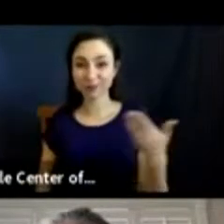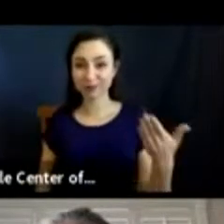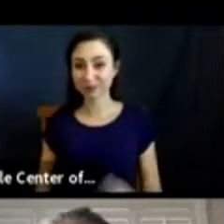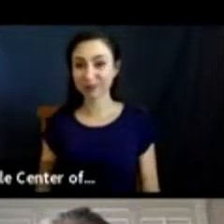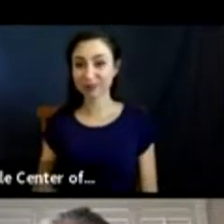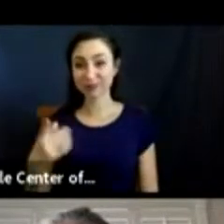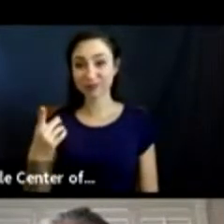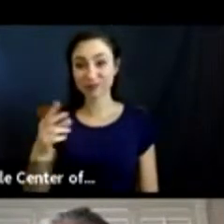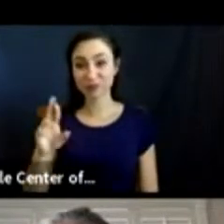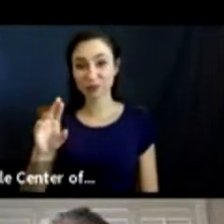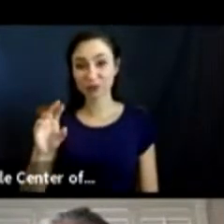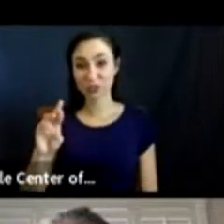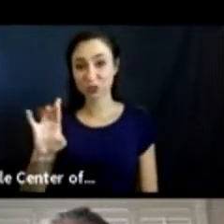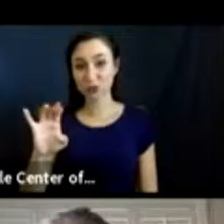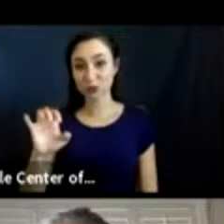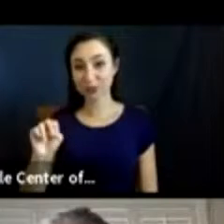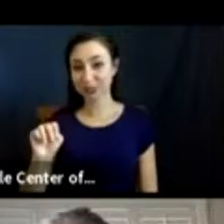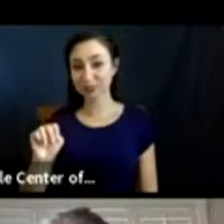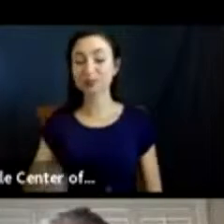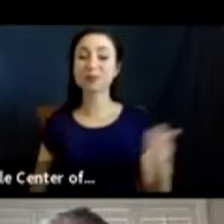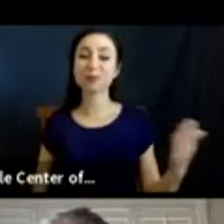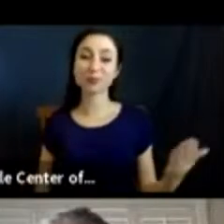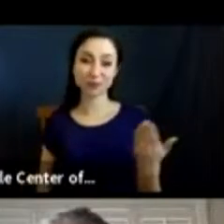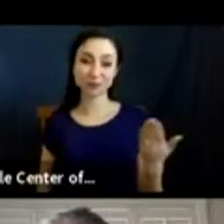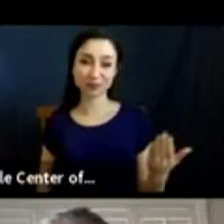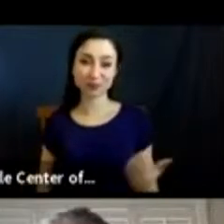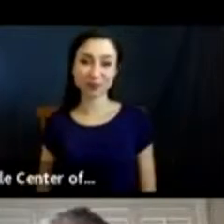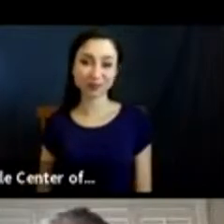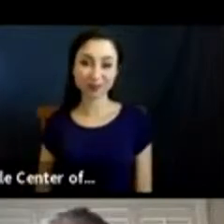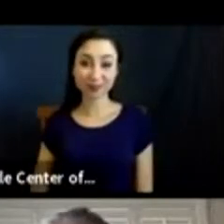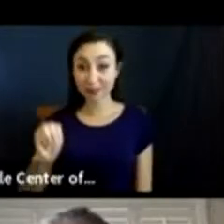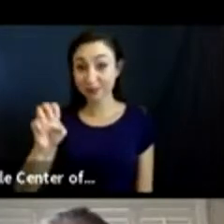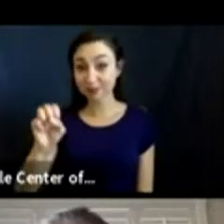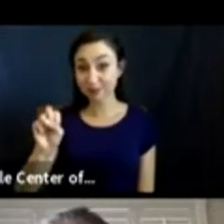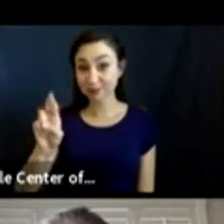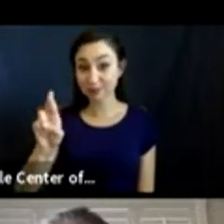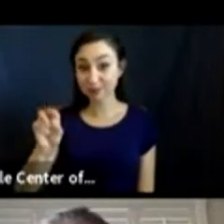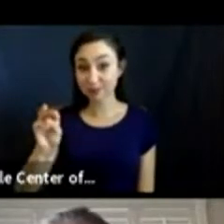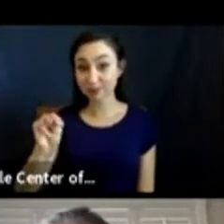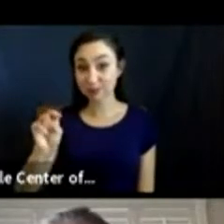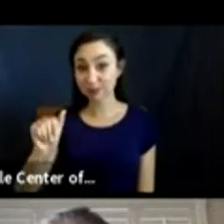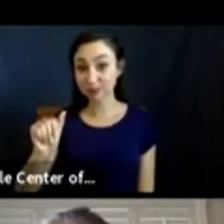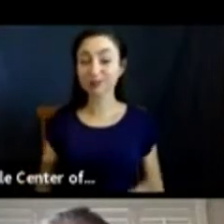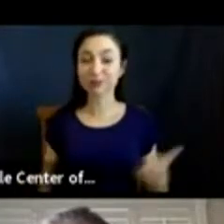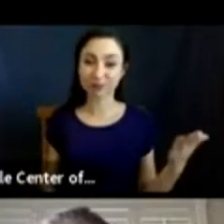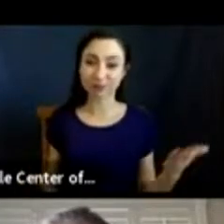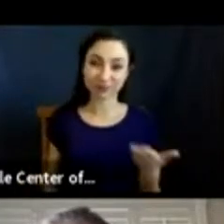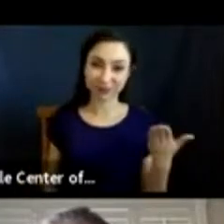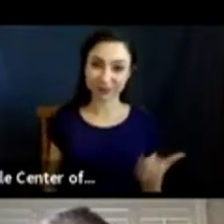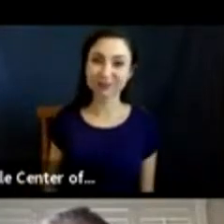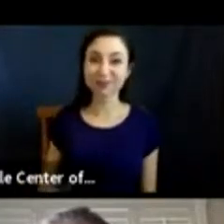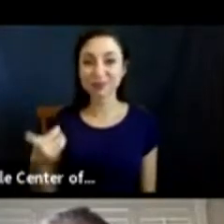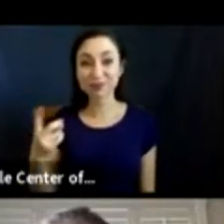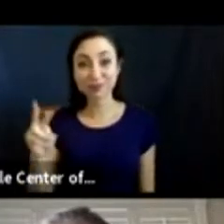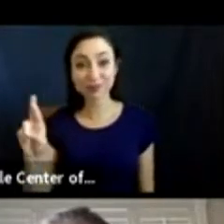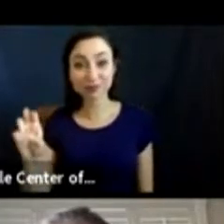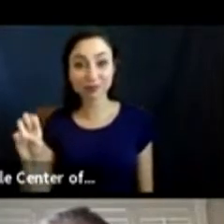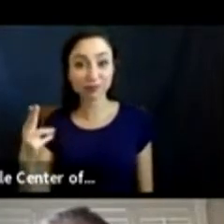O'Brien. Here. Ms. Roma. Here. Dr. Shamia.